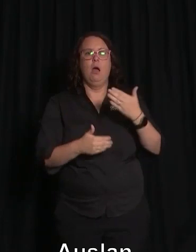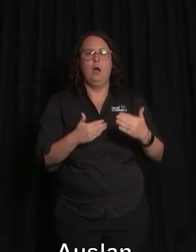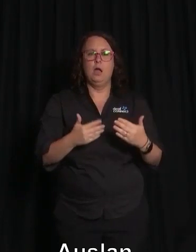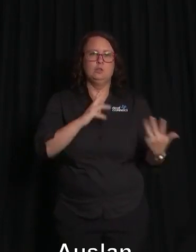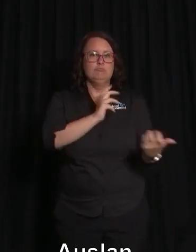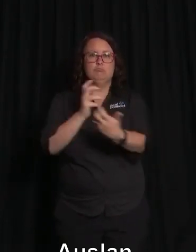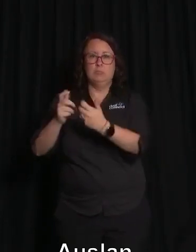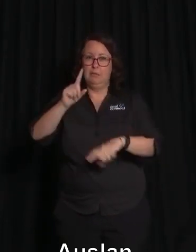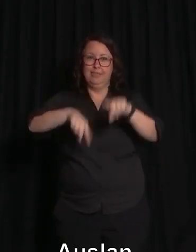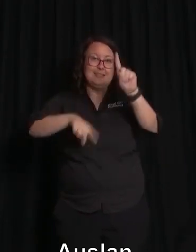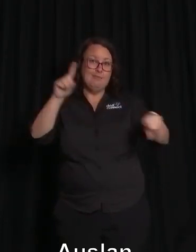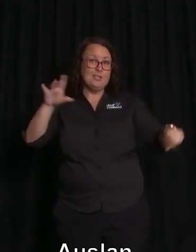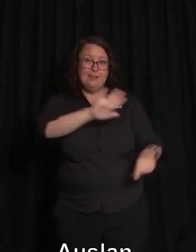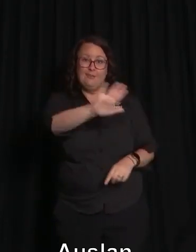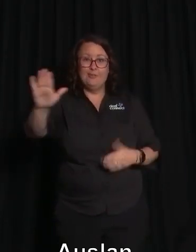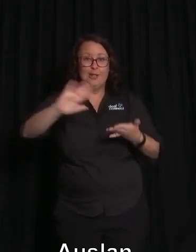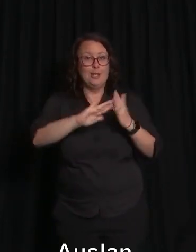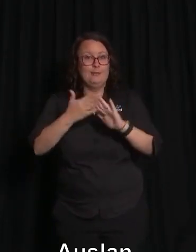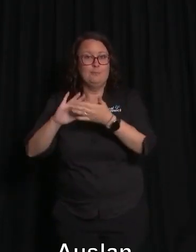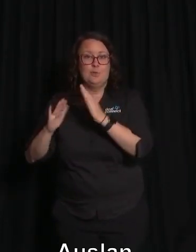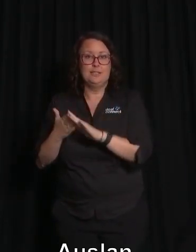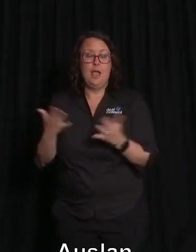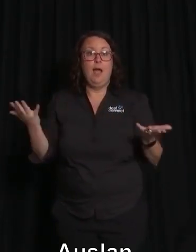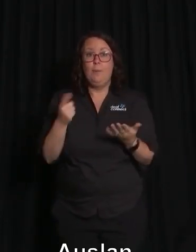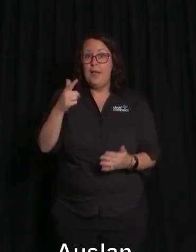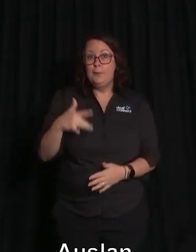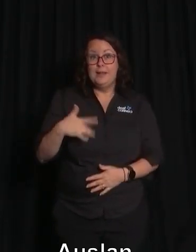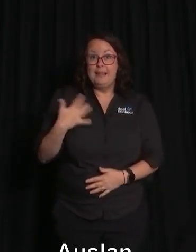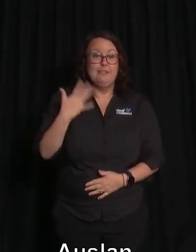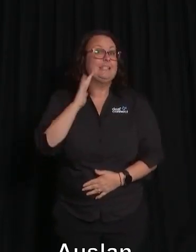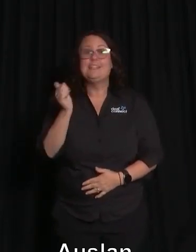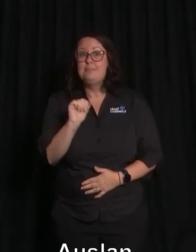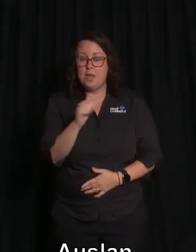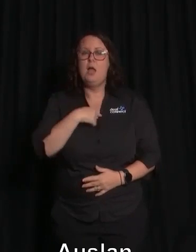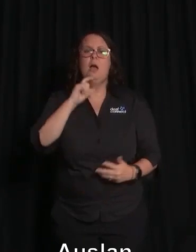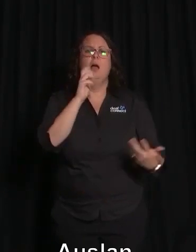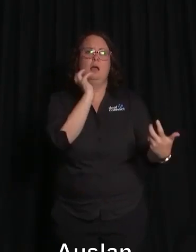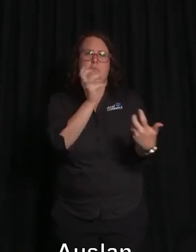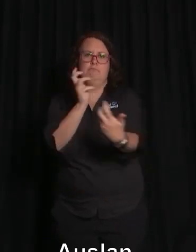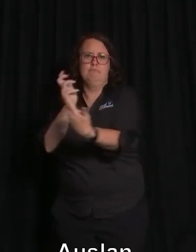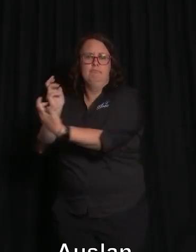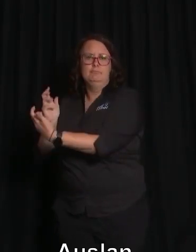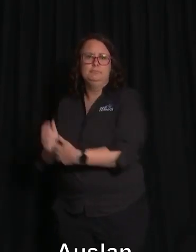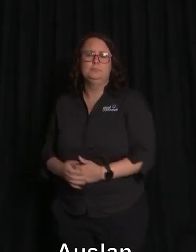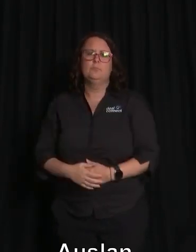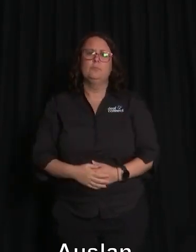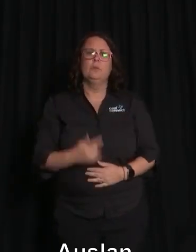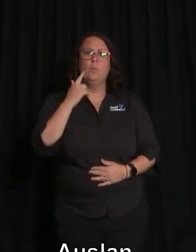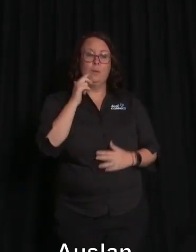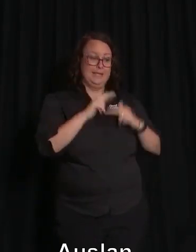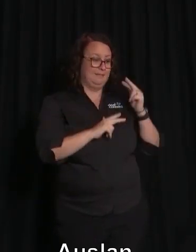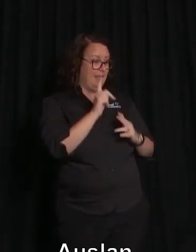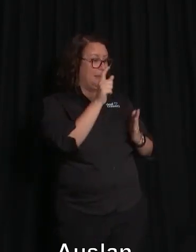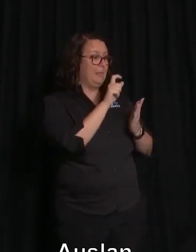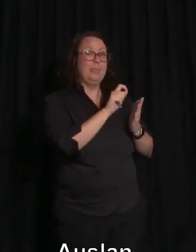are, wherever they live. And I can assure you that while that's happening, developing the plan, we're not going to rest